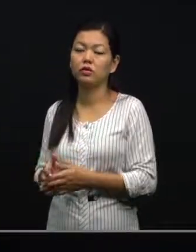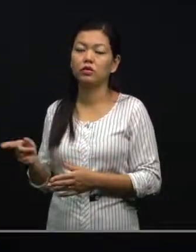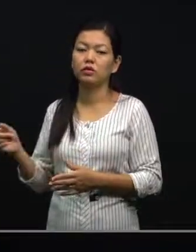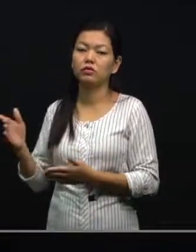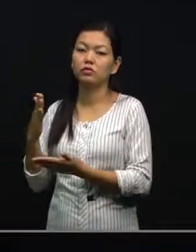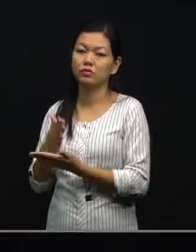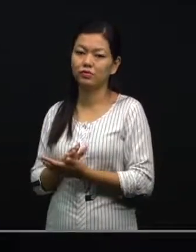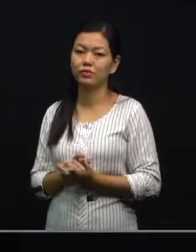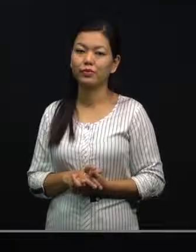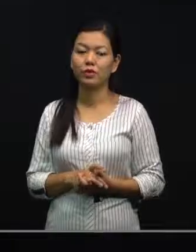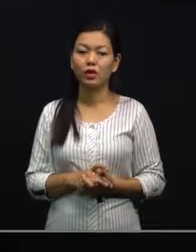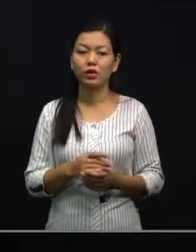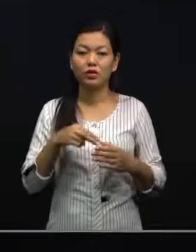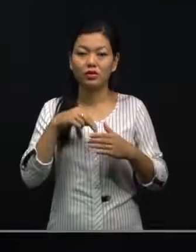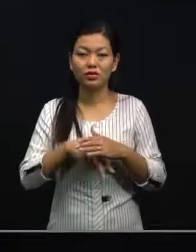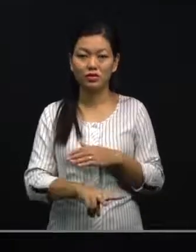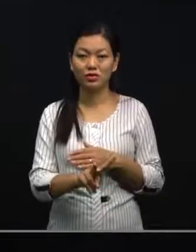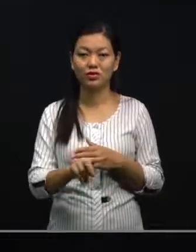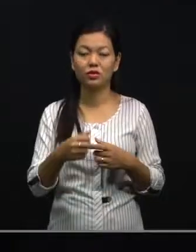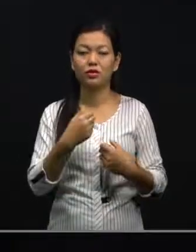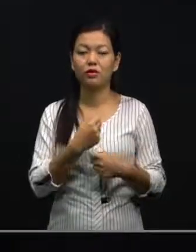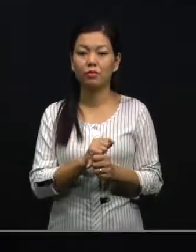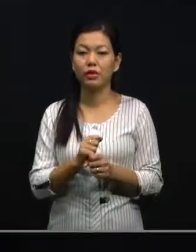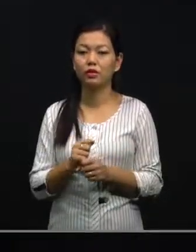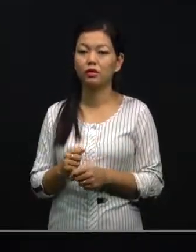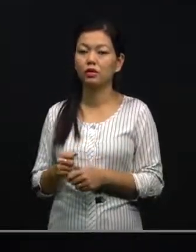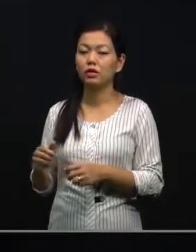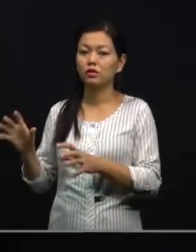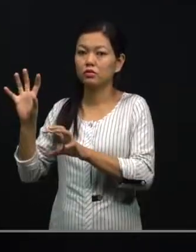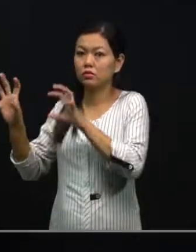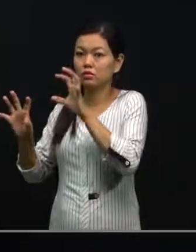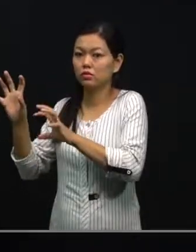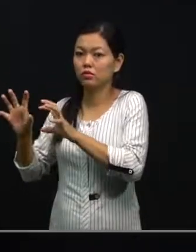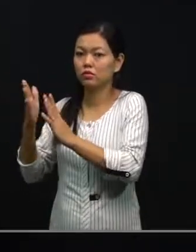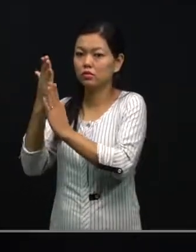also played a major role in bringing down the downfall of the ghost.